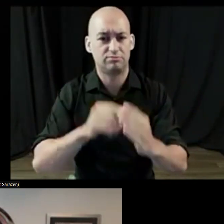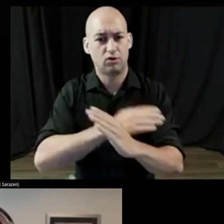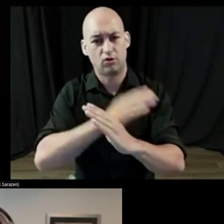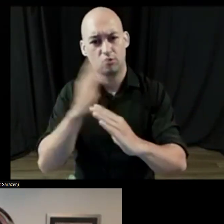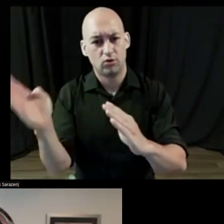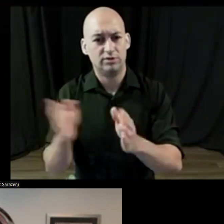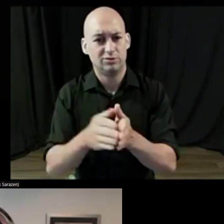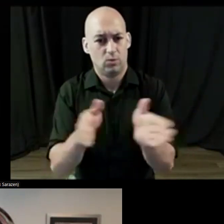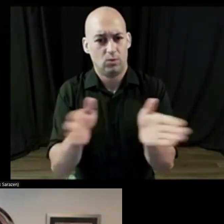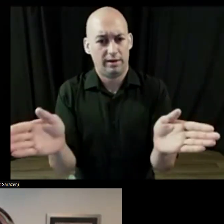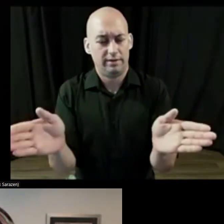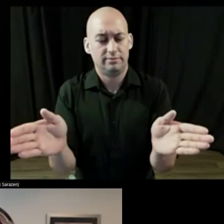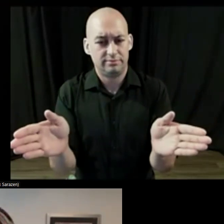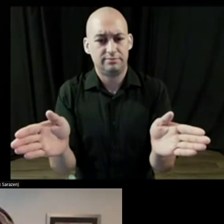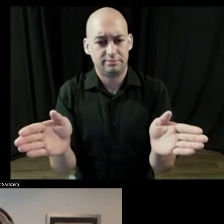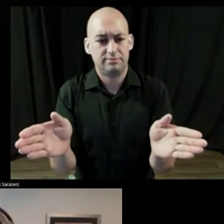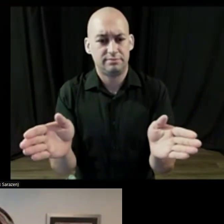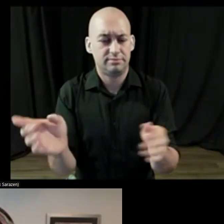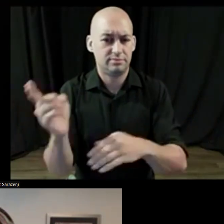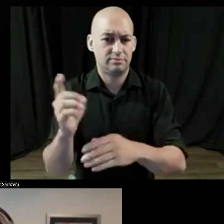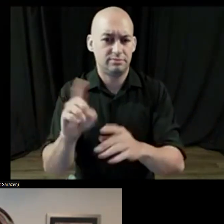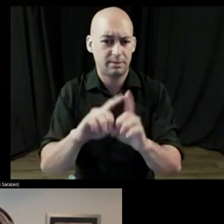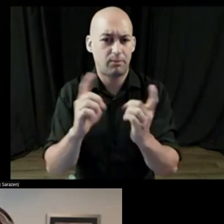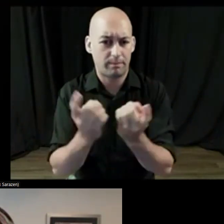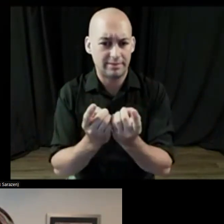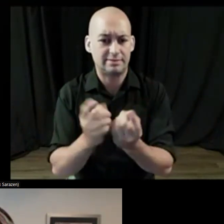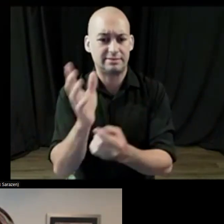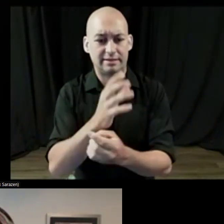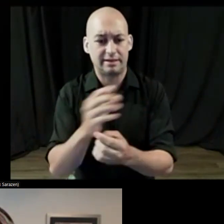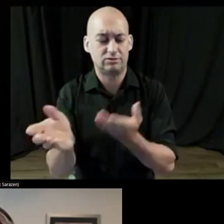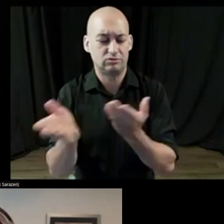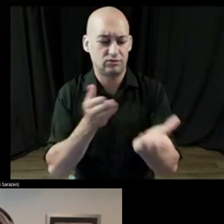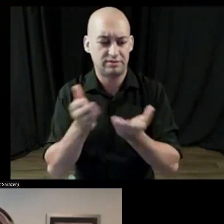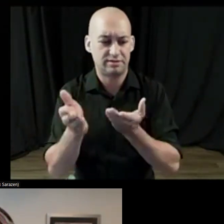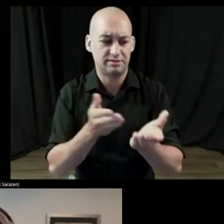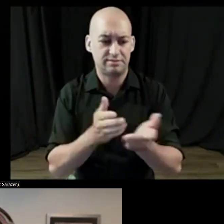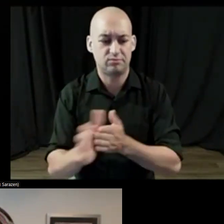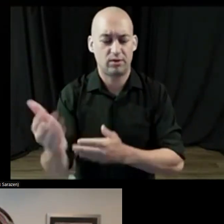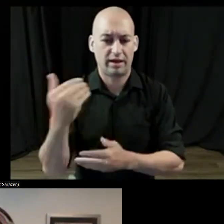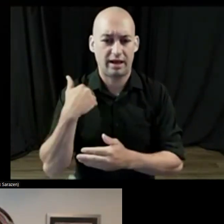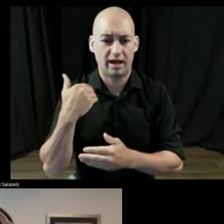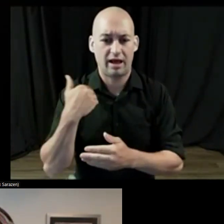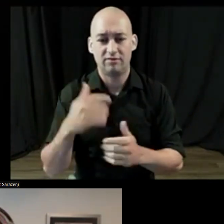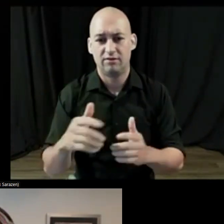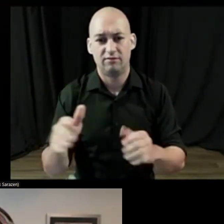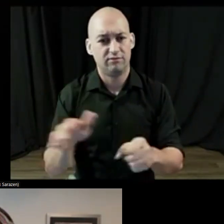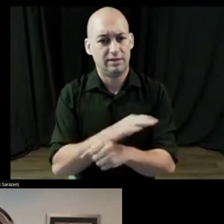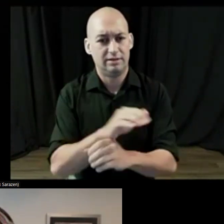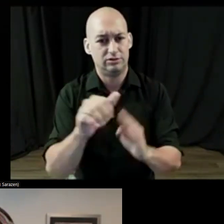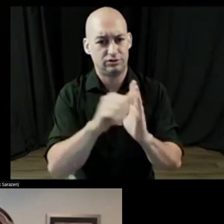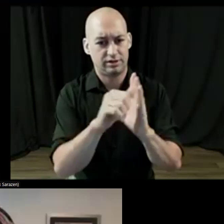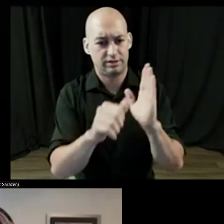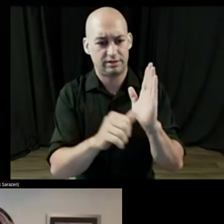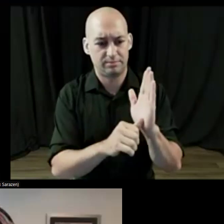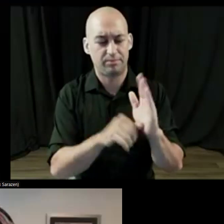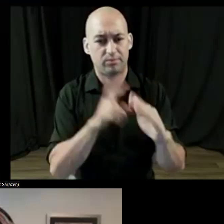of departments and across a wide range of services. We do have a very packed agenda. Very much looking